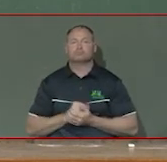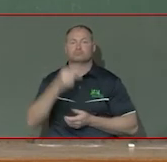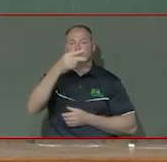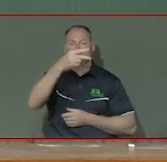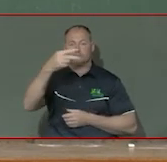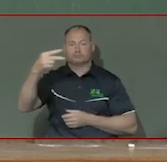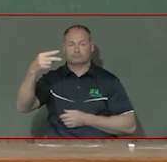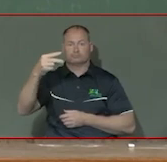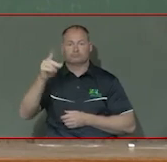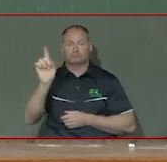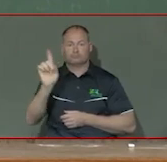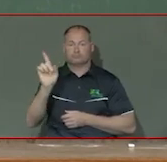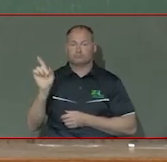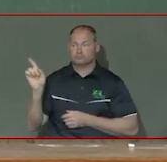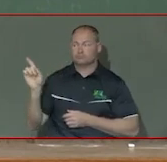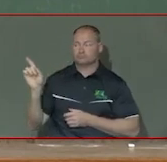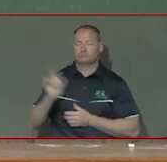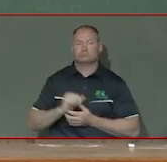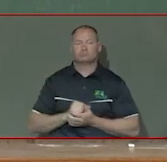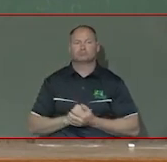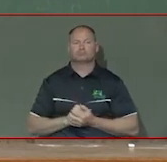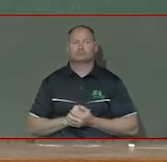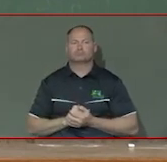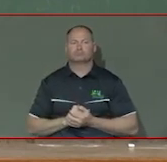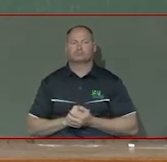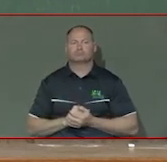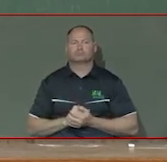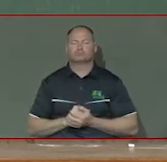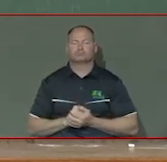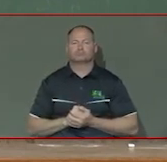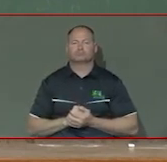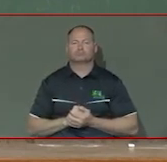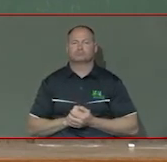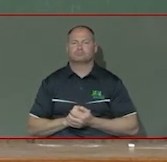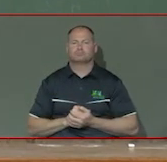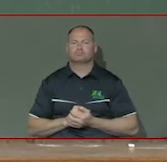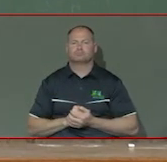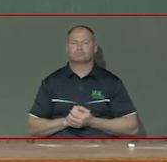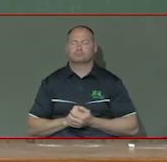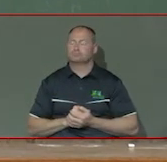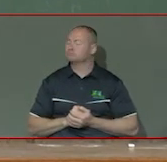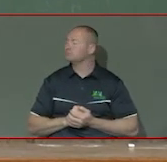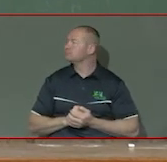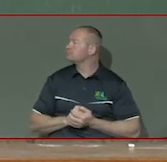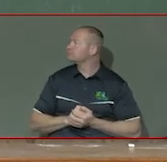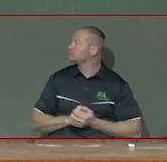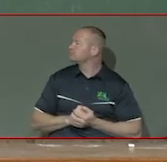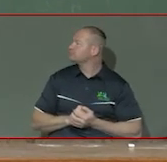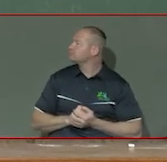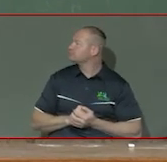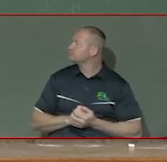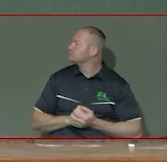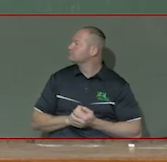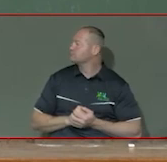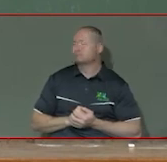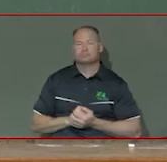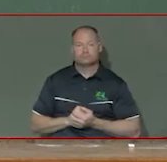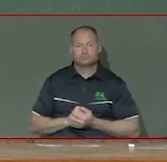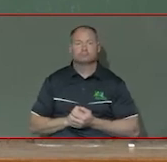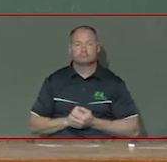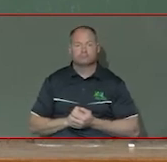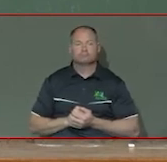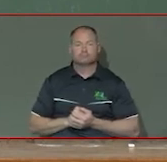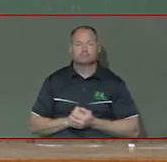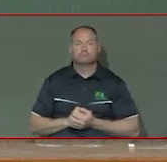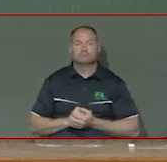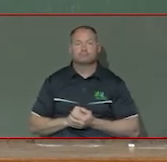cos B plus the sine of A, the sine of B. All right. That